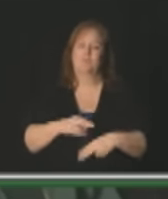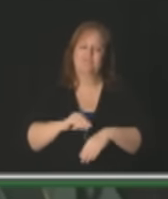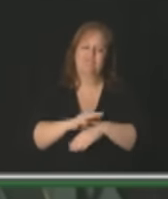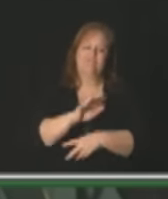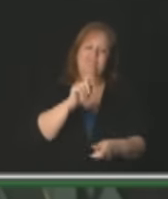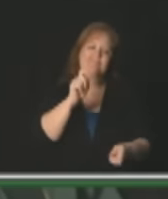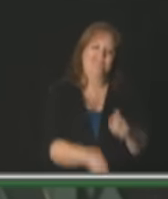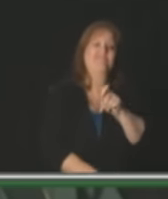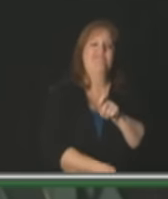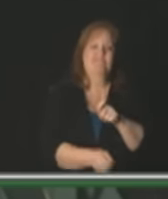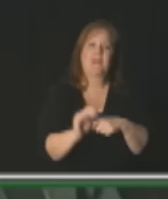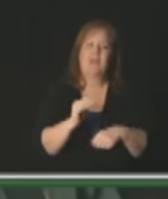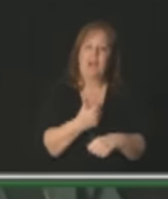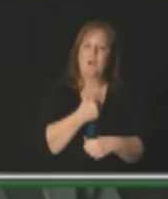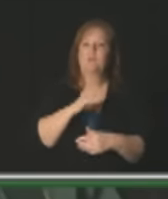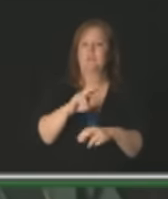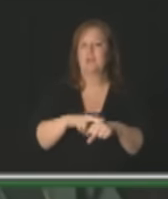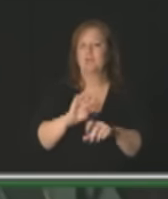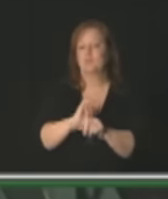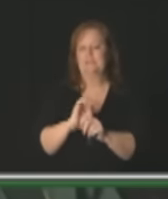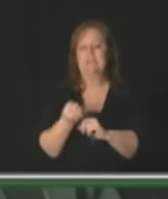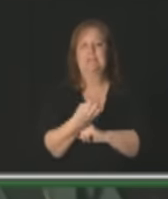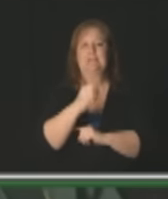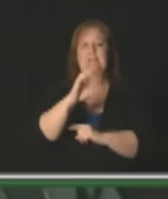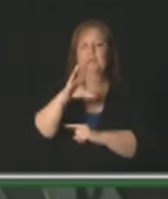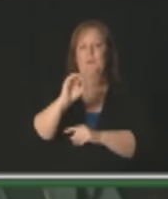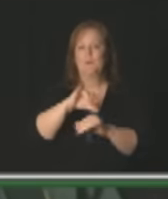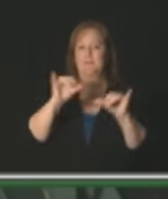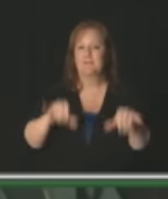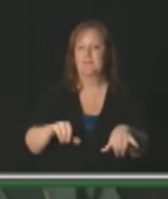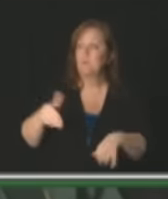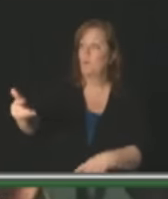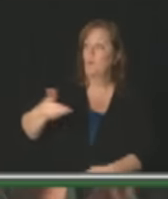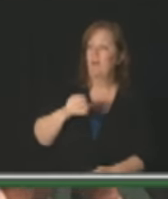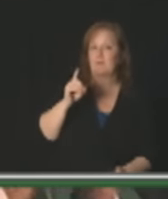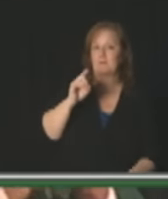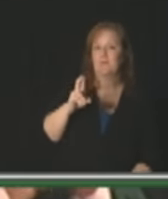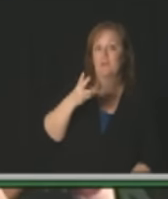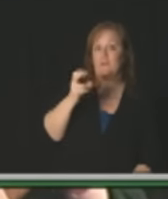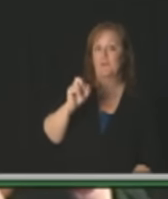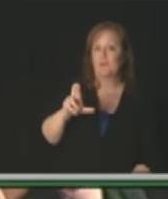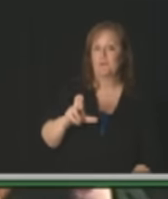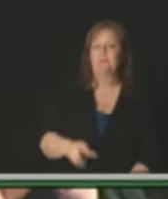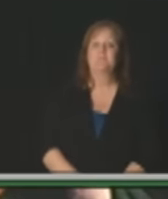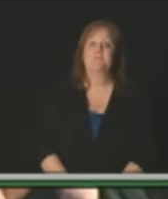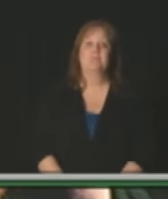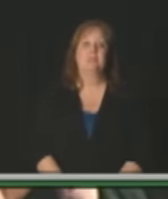natural ecosystems. Please welcome Dr. Horner.